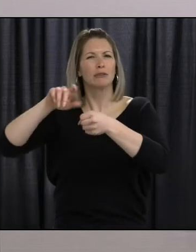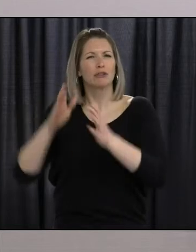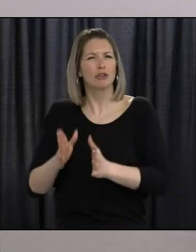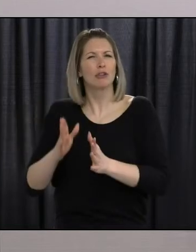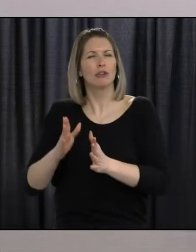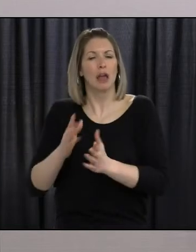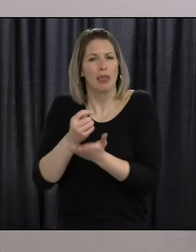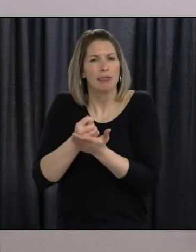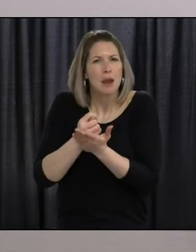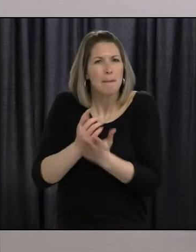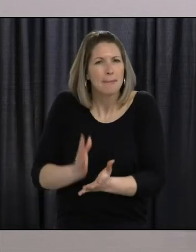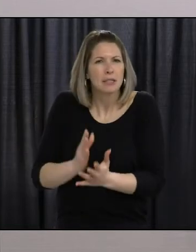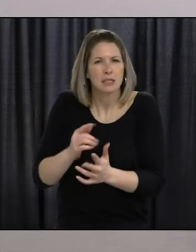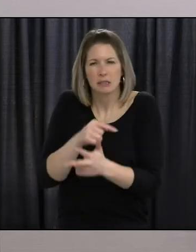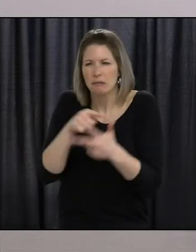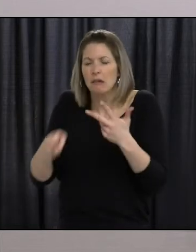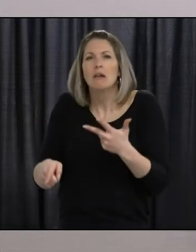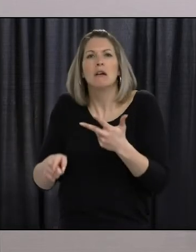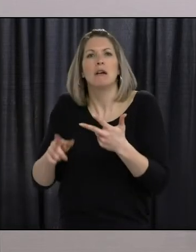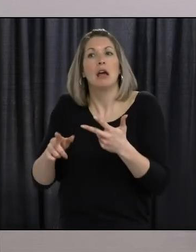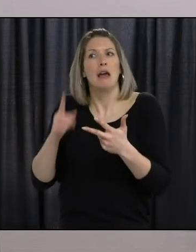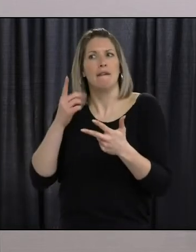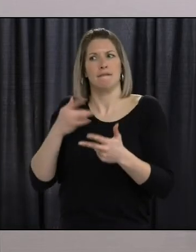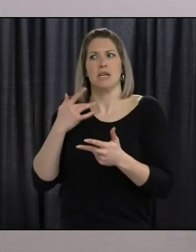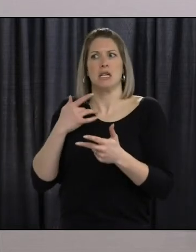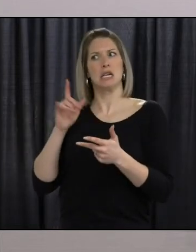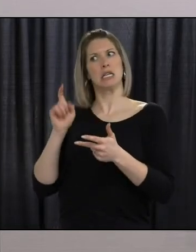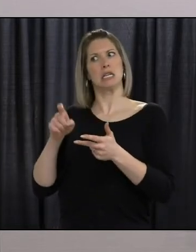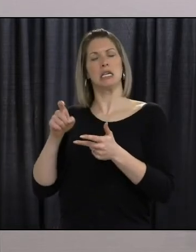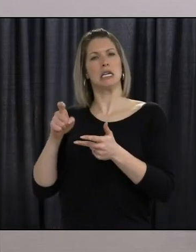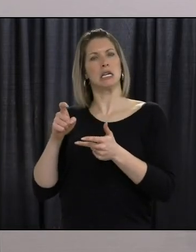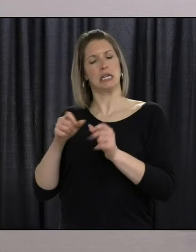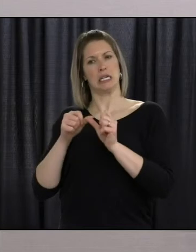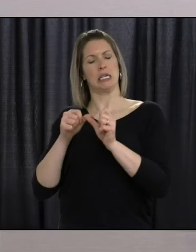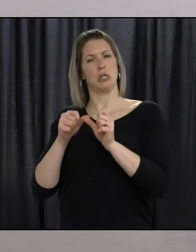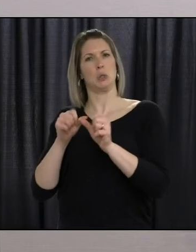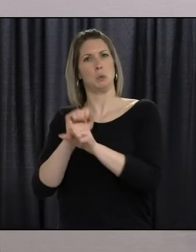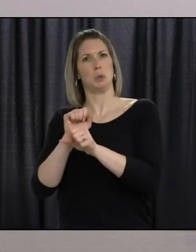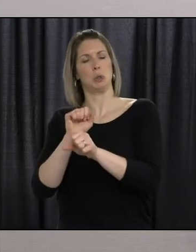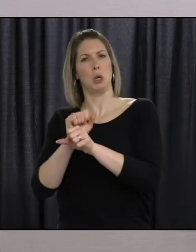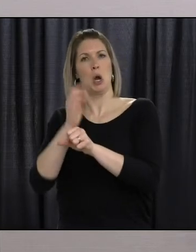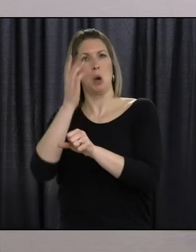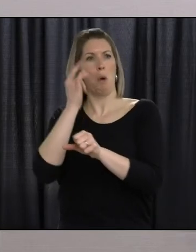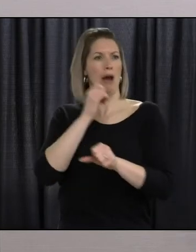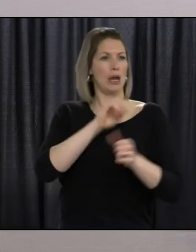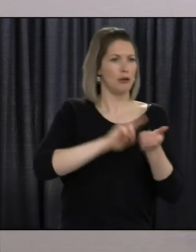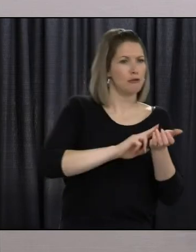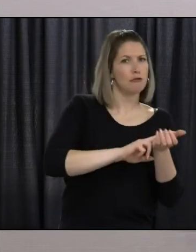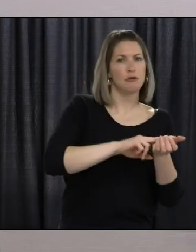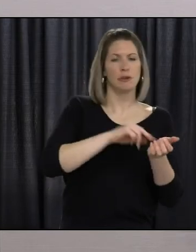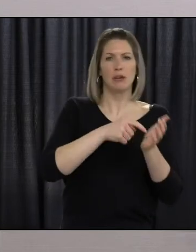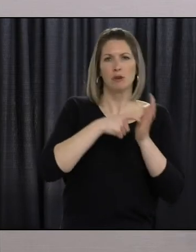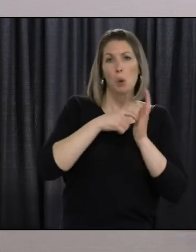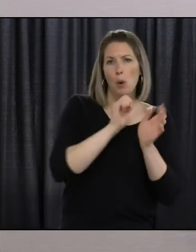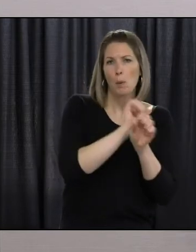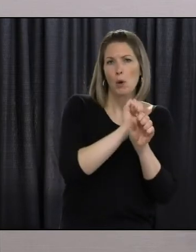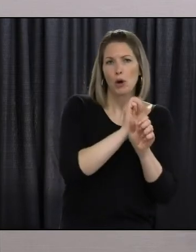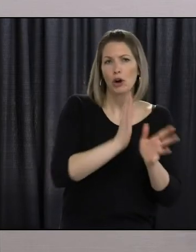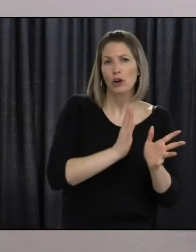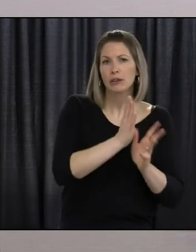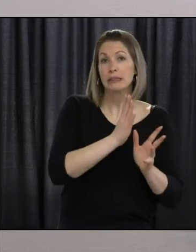working long hours on the front lines and may need that sort of care in order to be able to continue to work. What's the plan to be able to provide